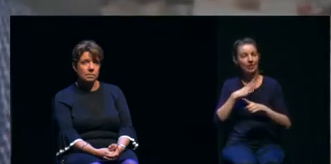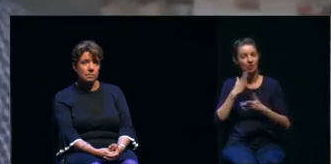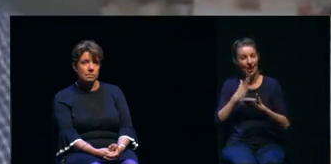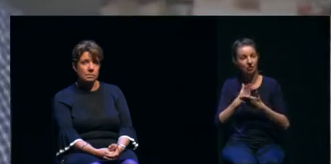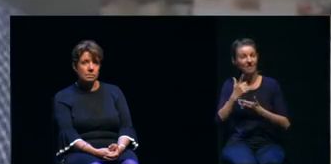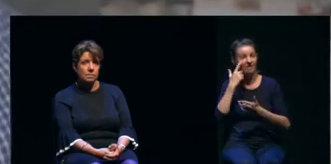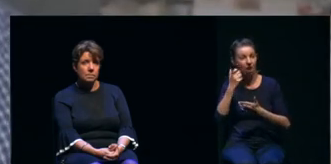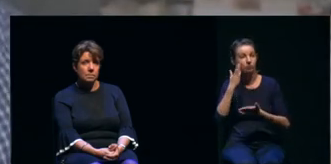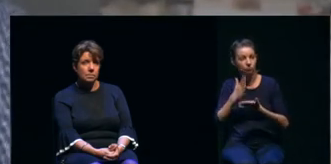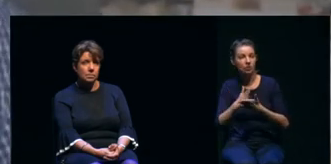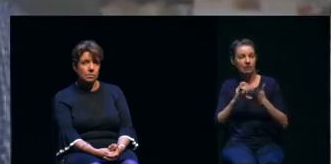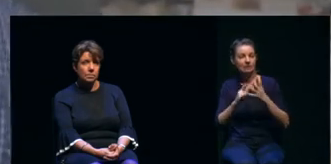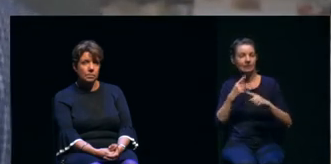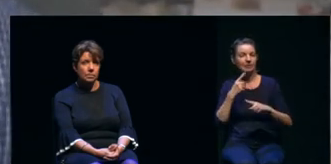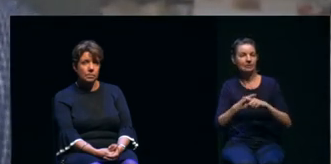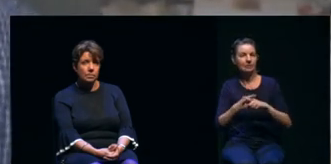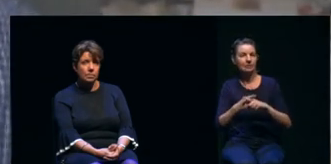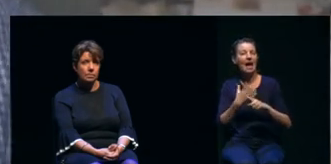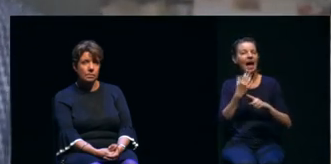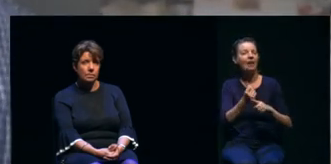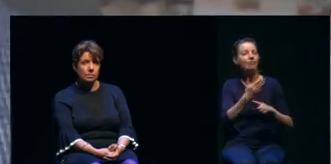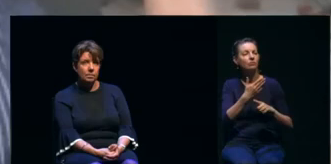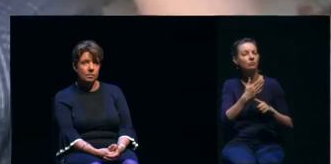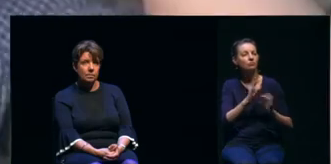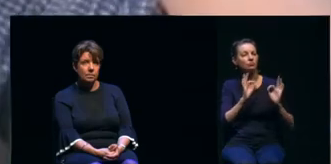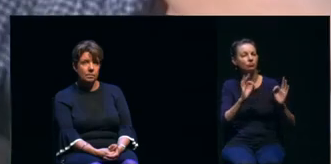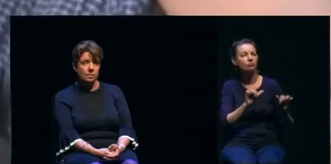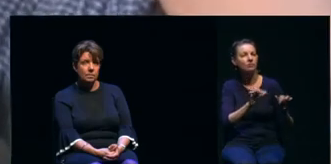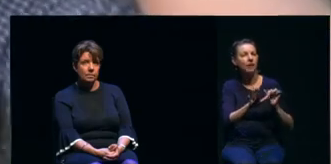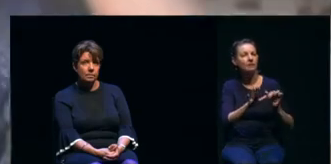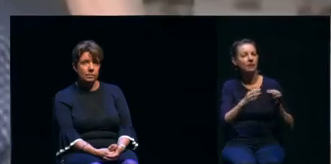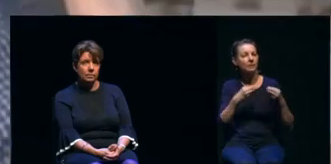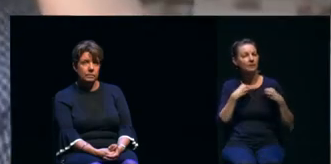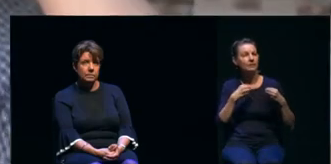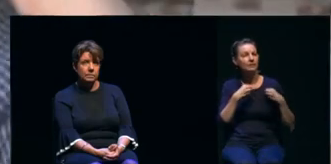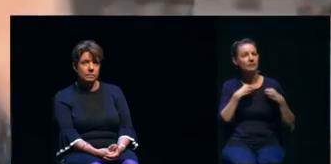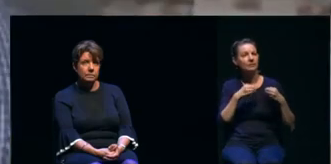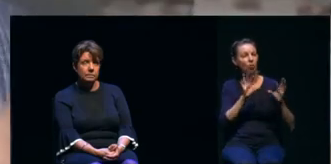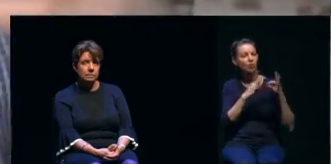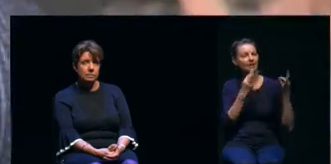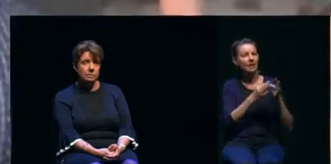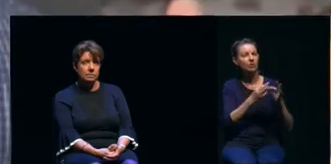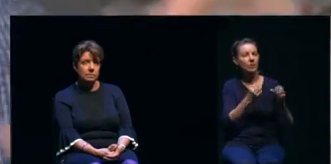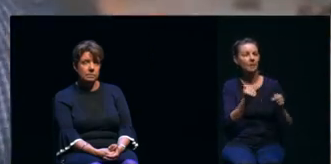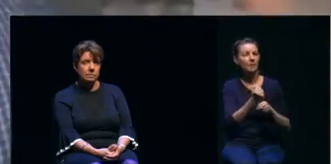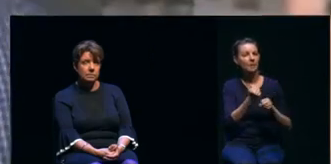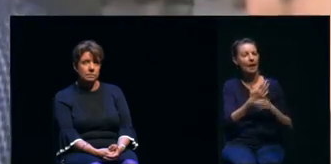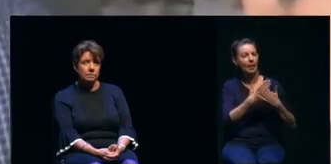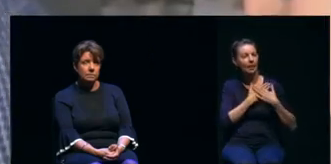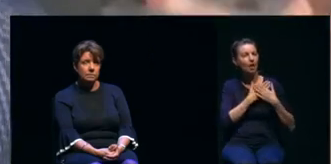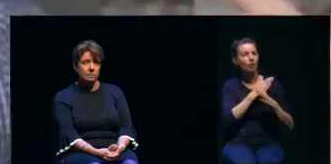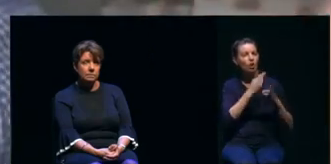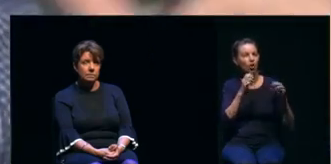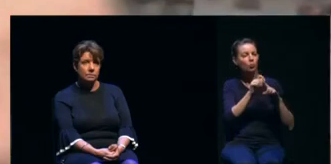And there's an amazing organization called Make Love Not Porn that's run by this incredible campaigner called Cindy Gallup, that she gets